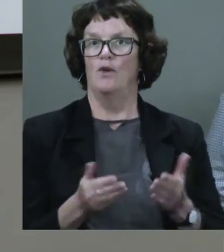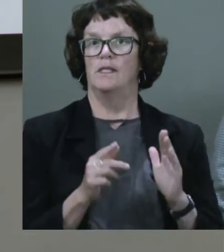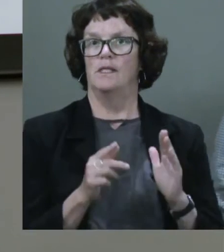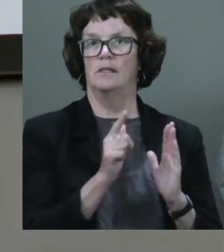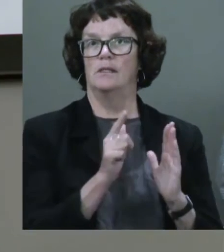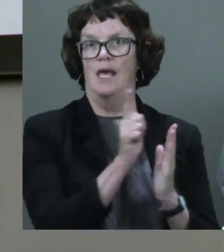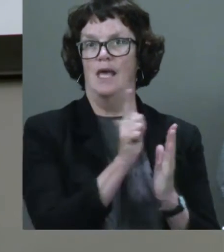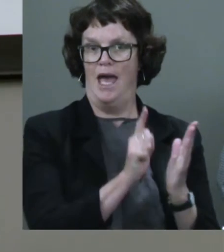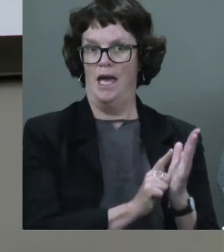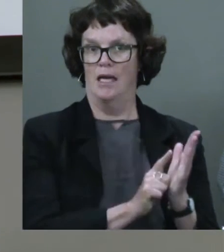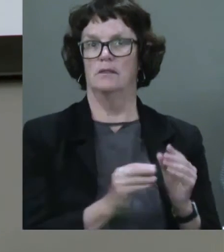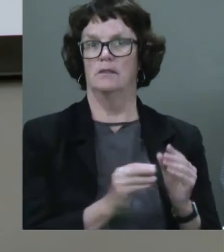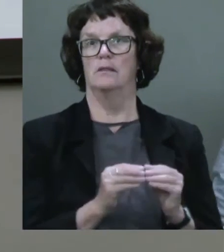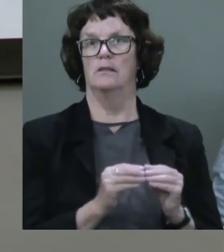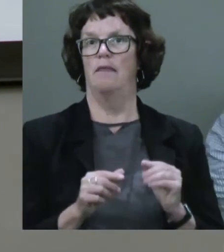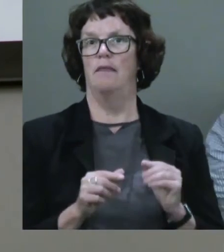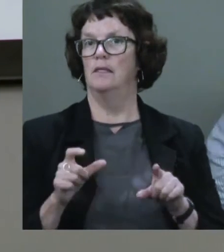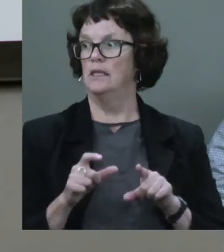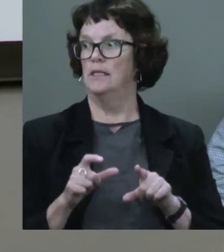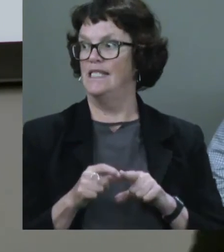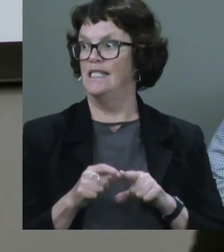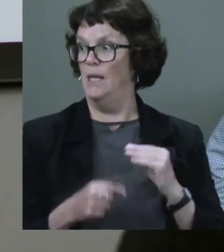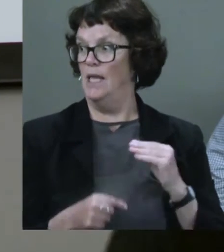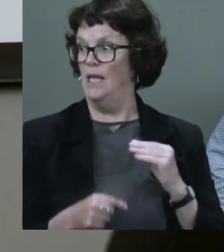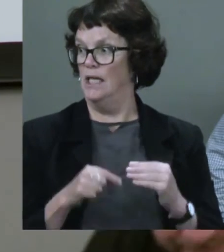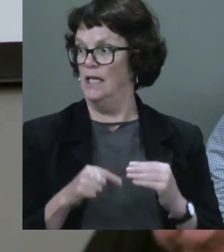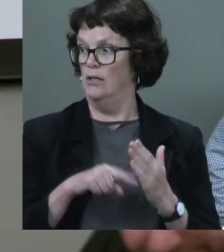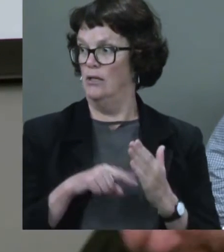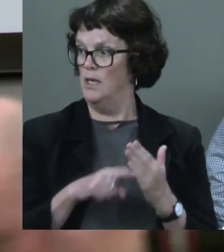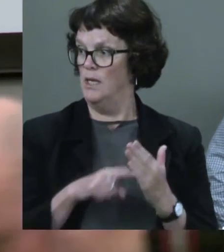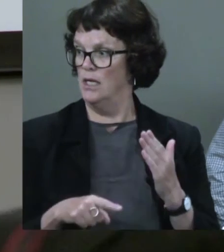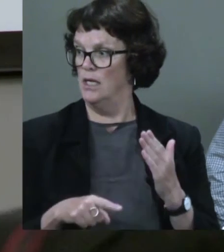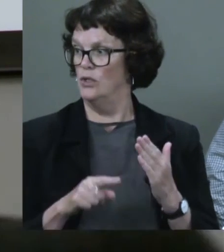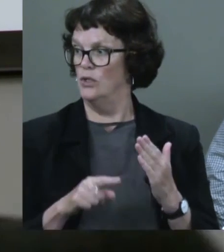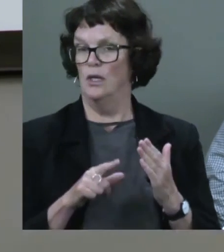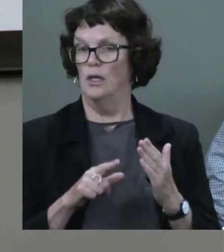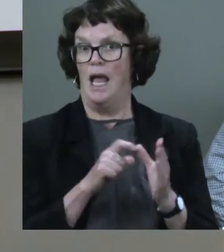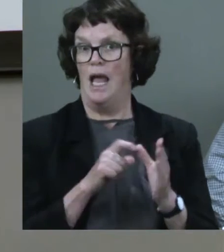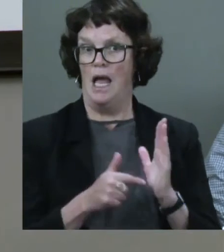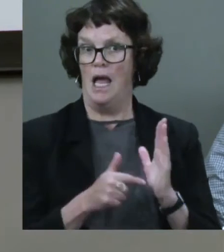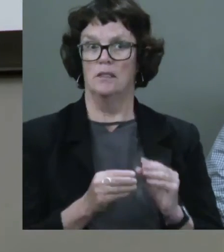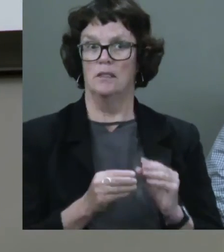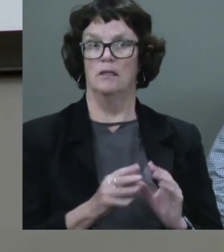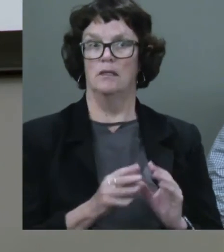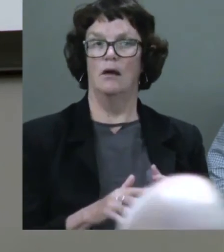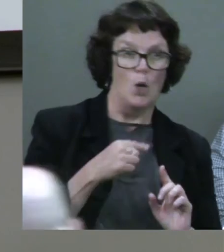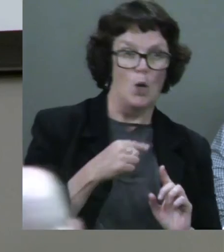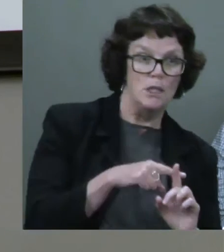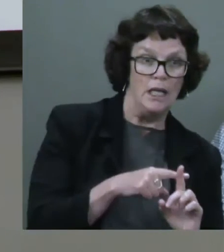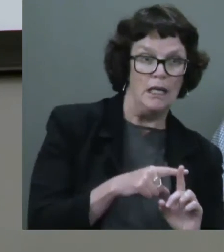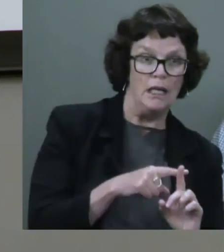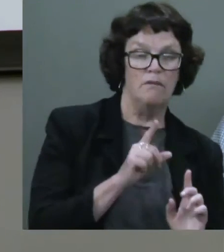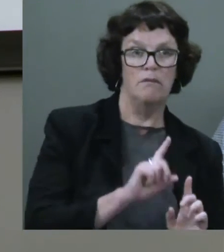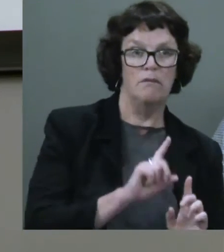about the positive impacts that those had. I feel like you might have noticed those.